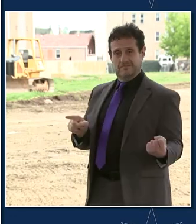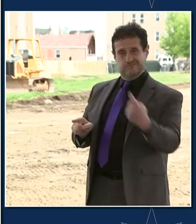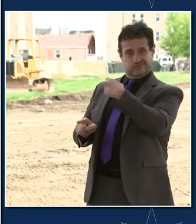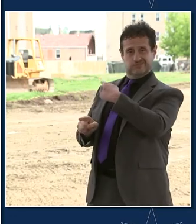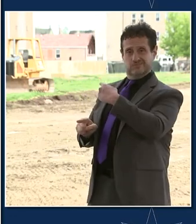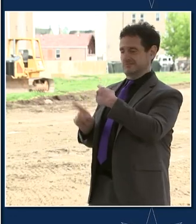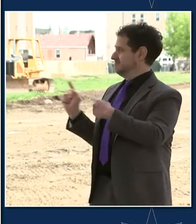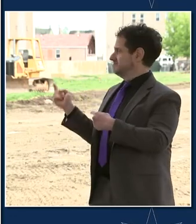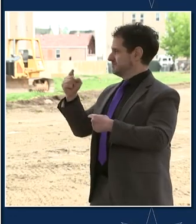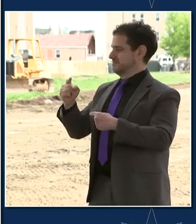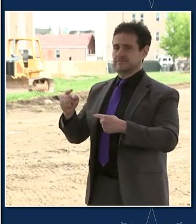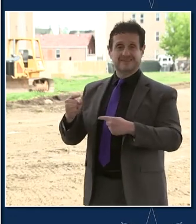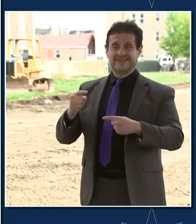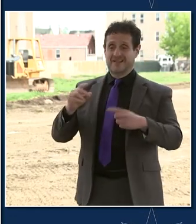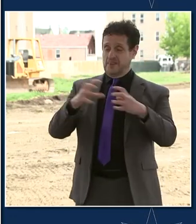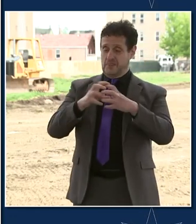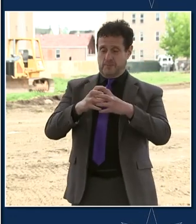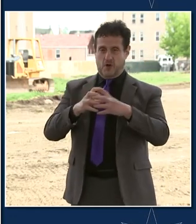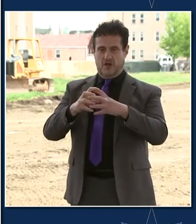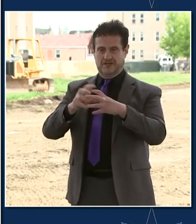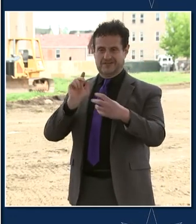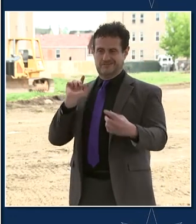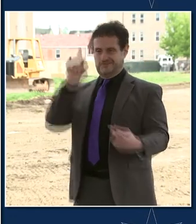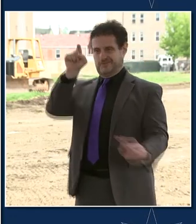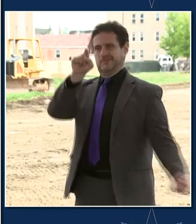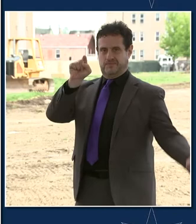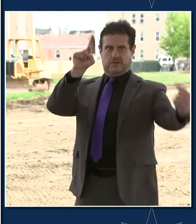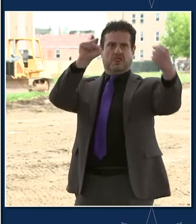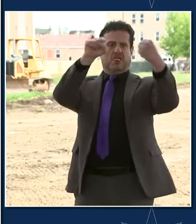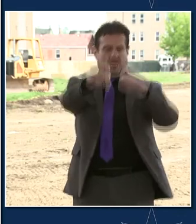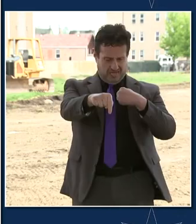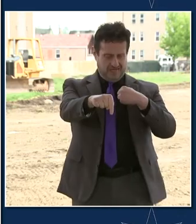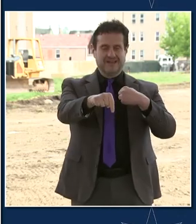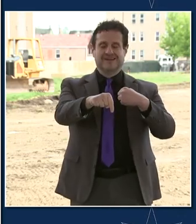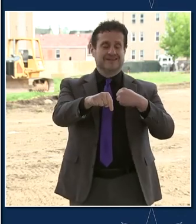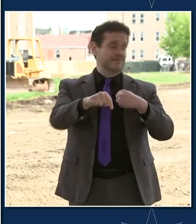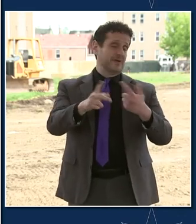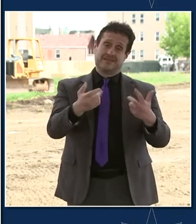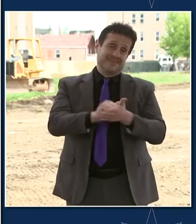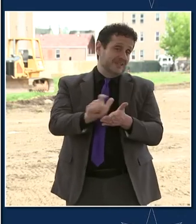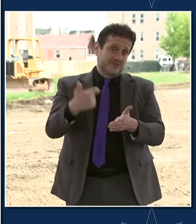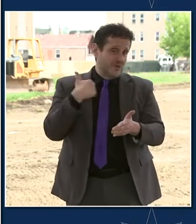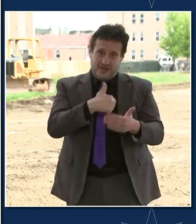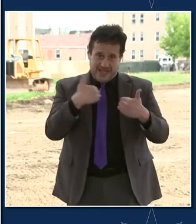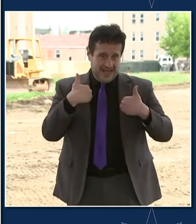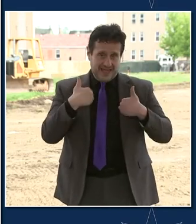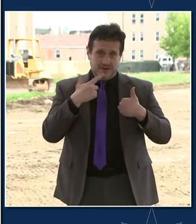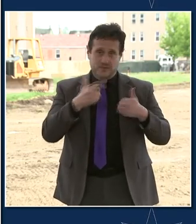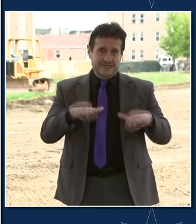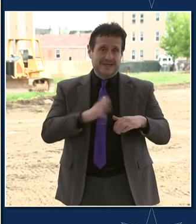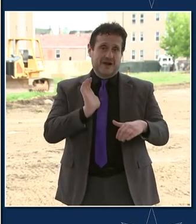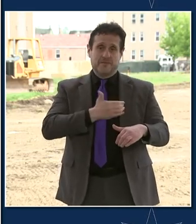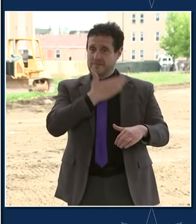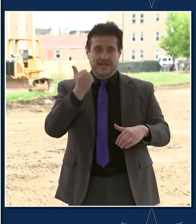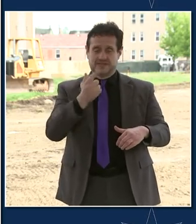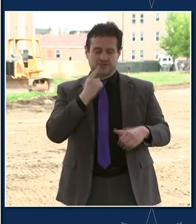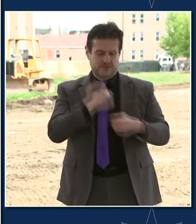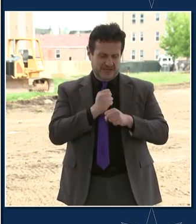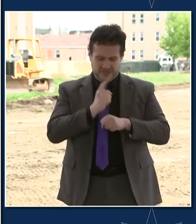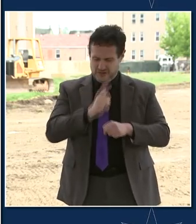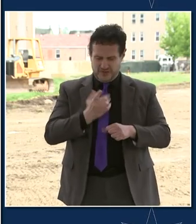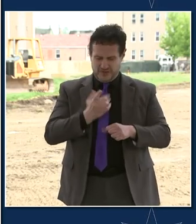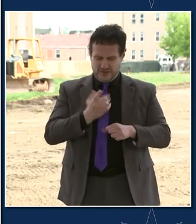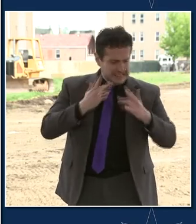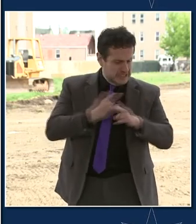Every time is when the balls and field would bump into each other, but this is what we had. And we made the best with what we had. We worked